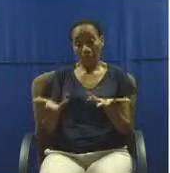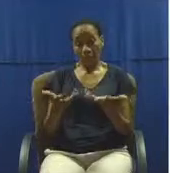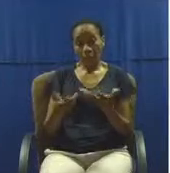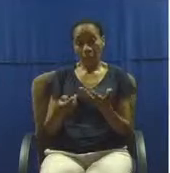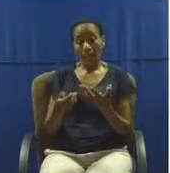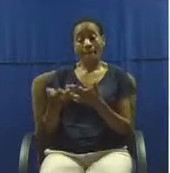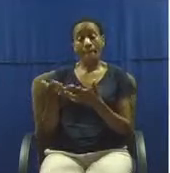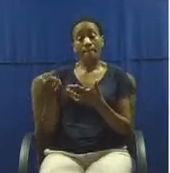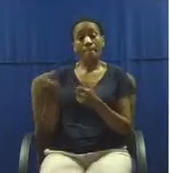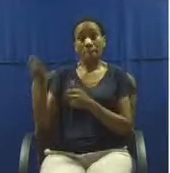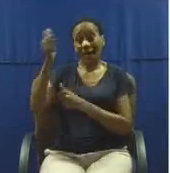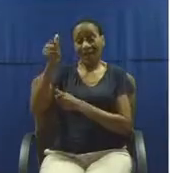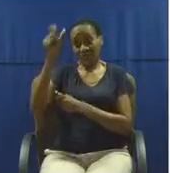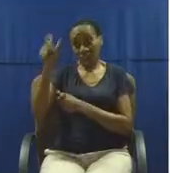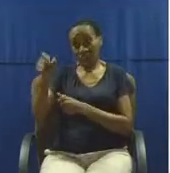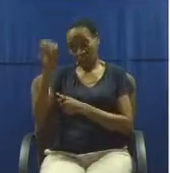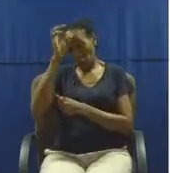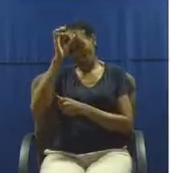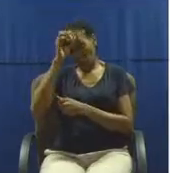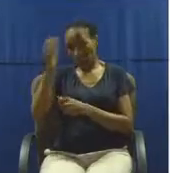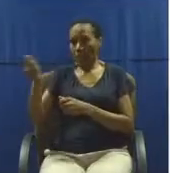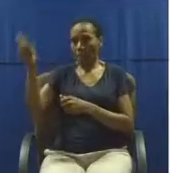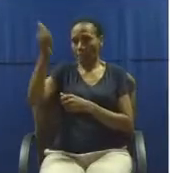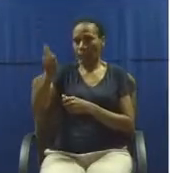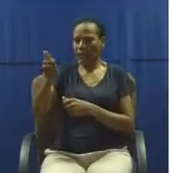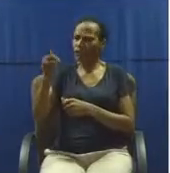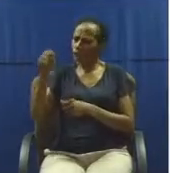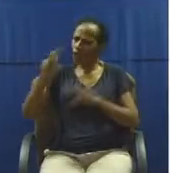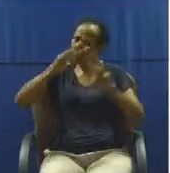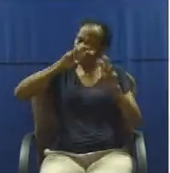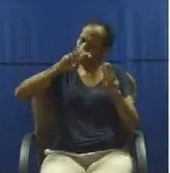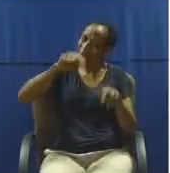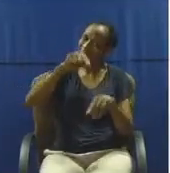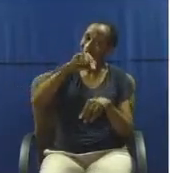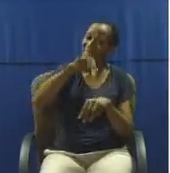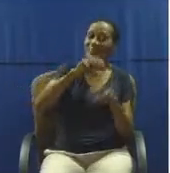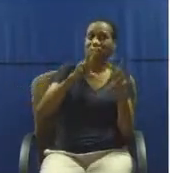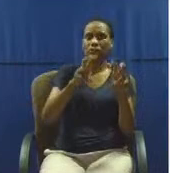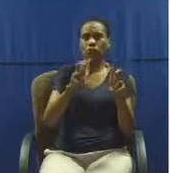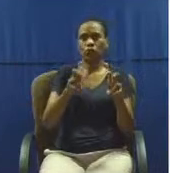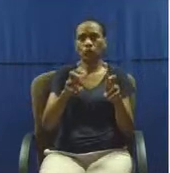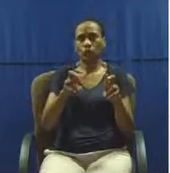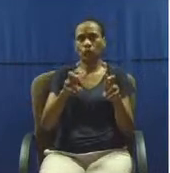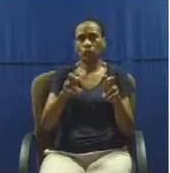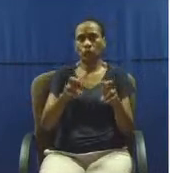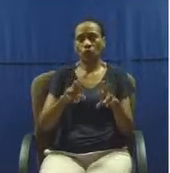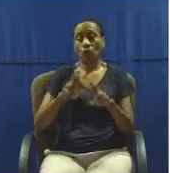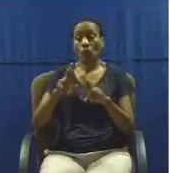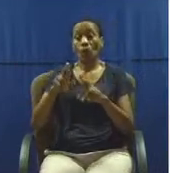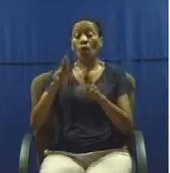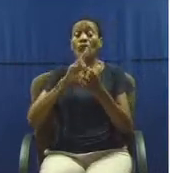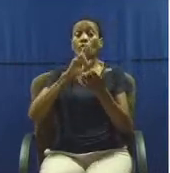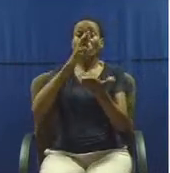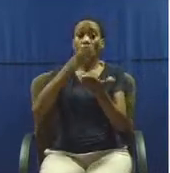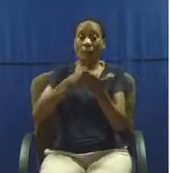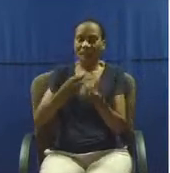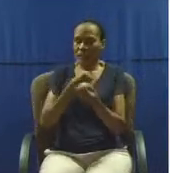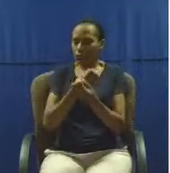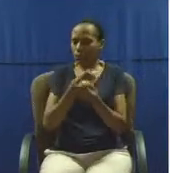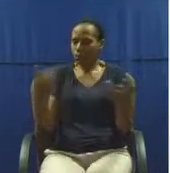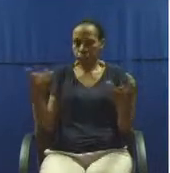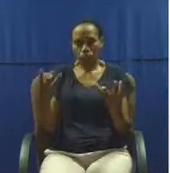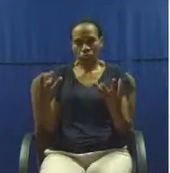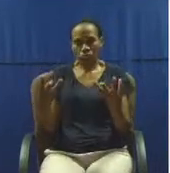appointed to look into that matter, and it made various recommendations, and I want to quote to